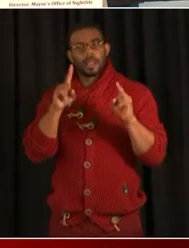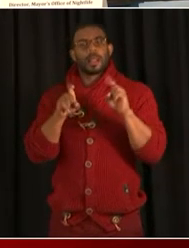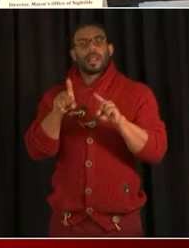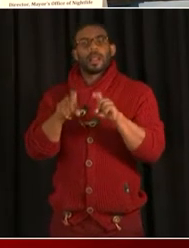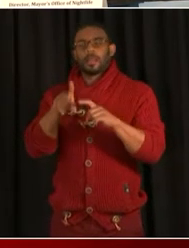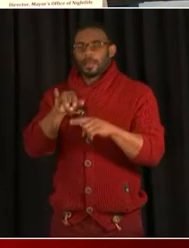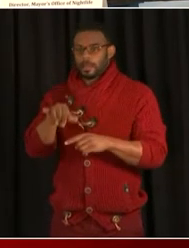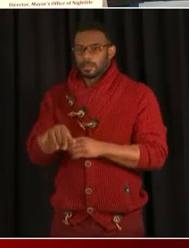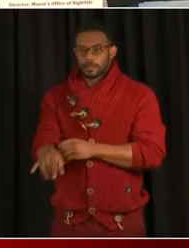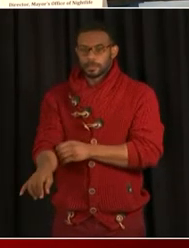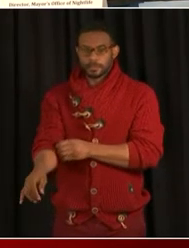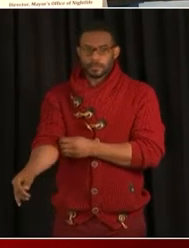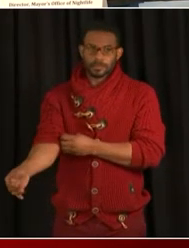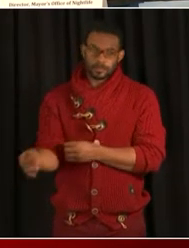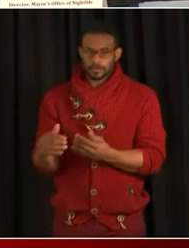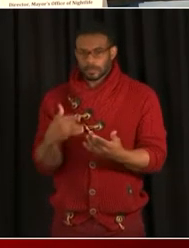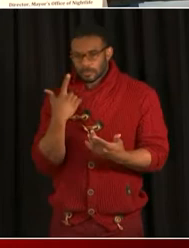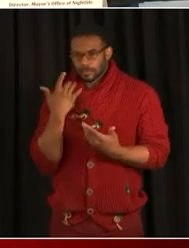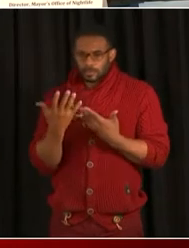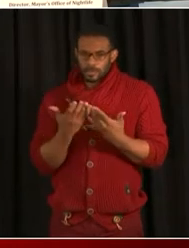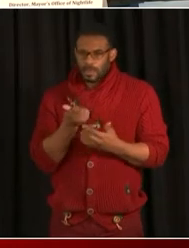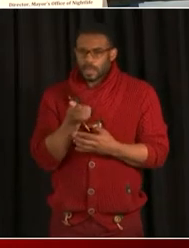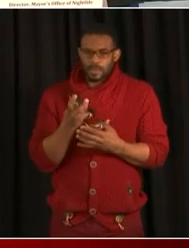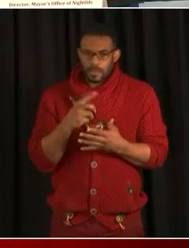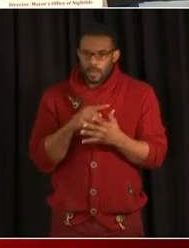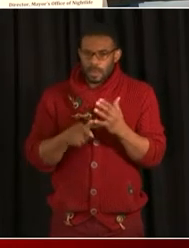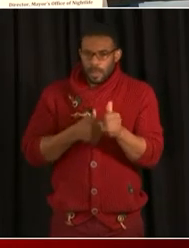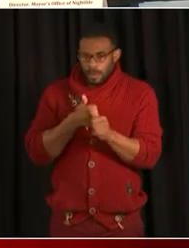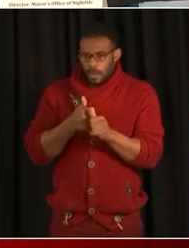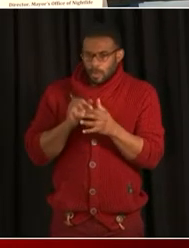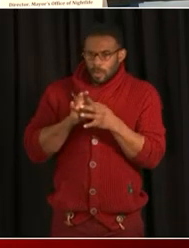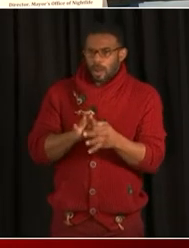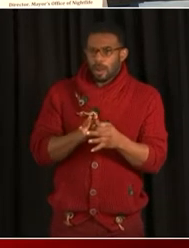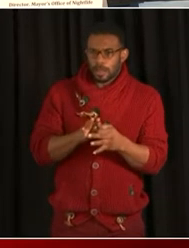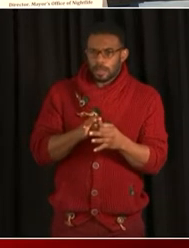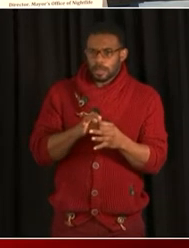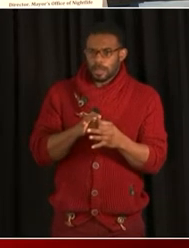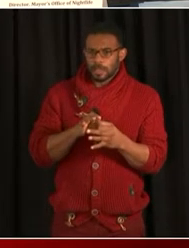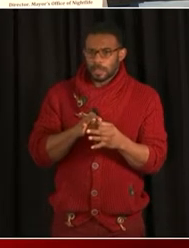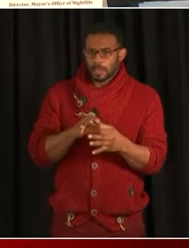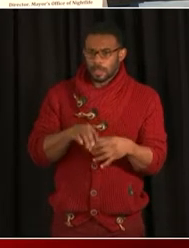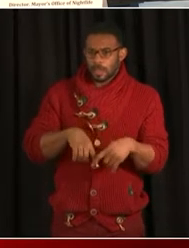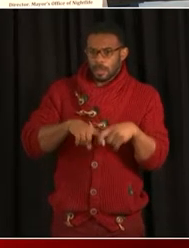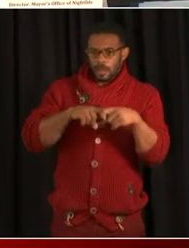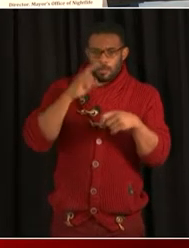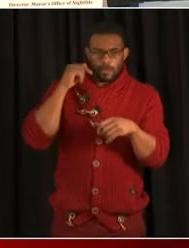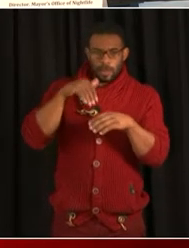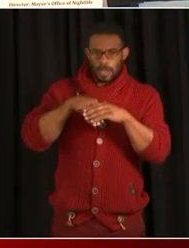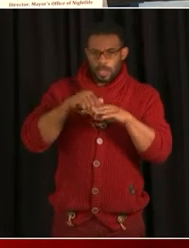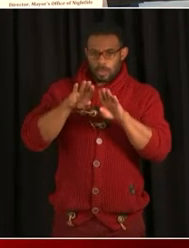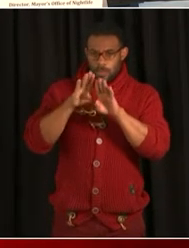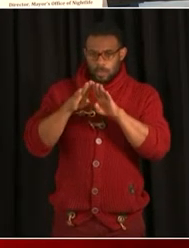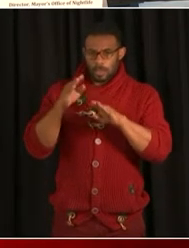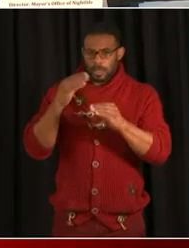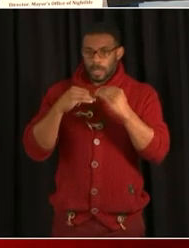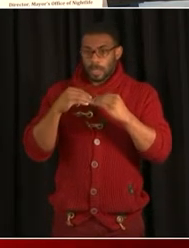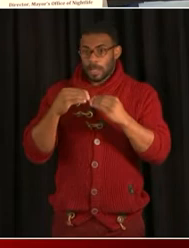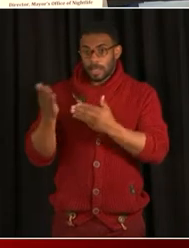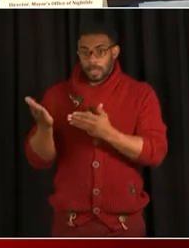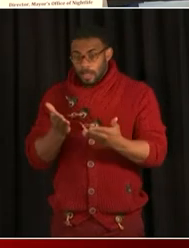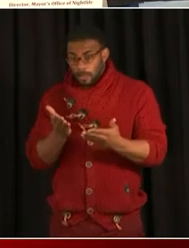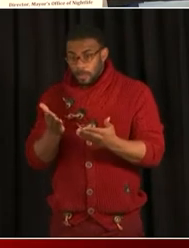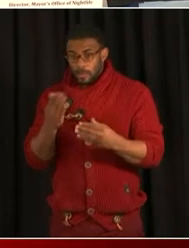lot of questions about that. So just a couple of updates regarding the pause of indoor dining.